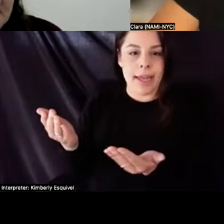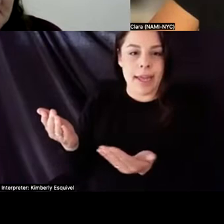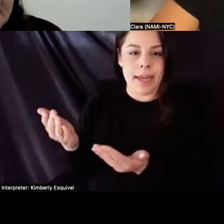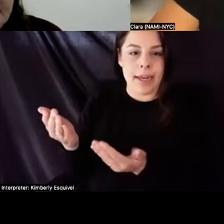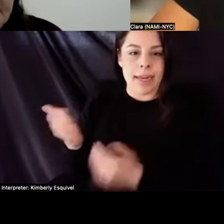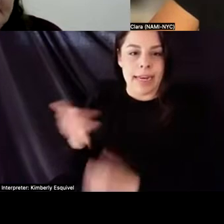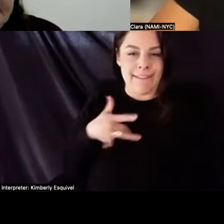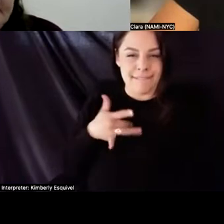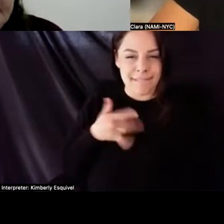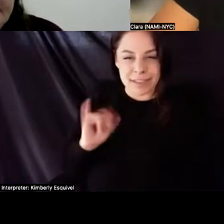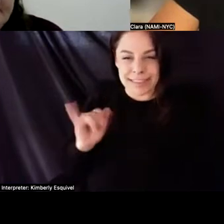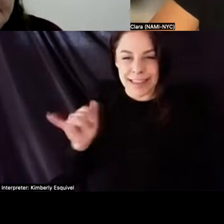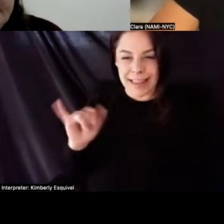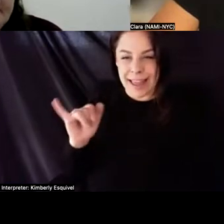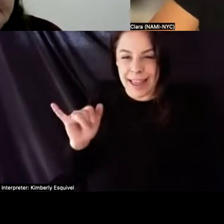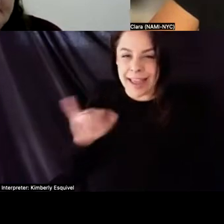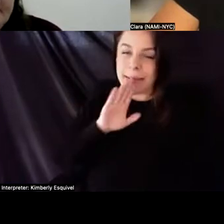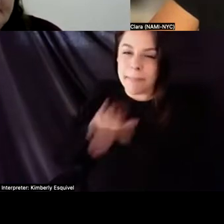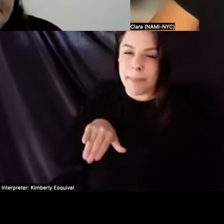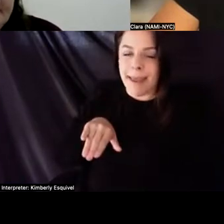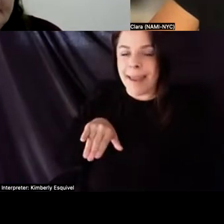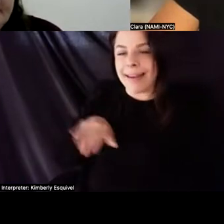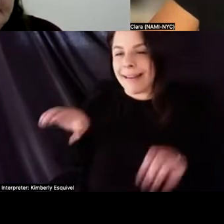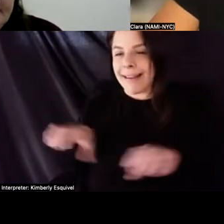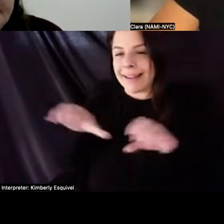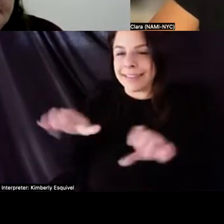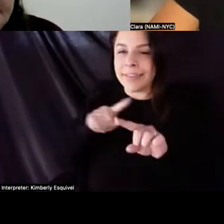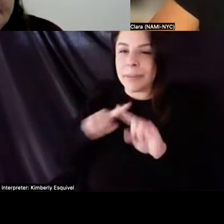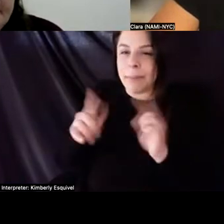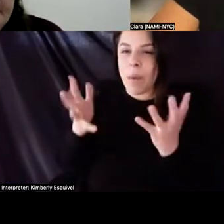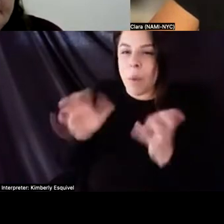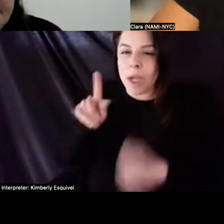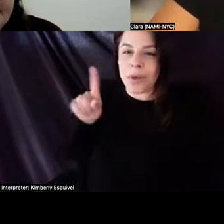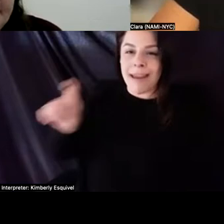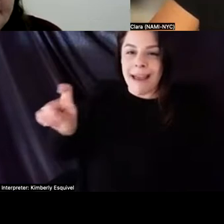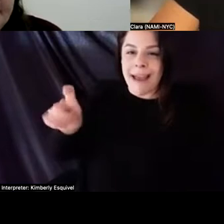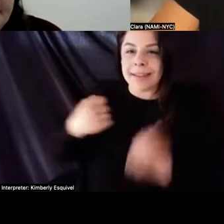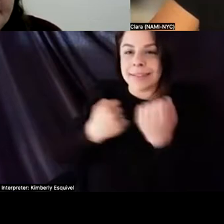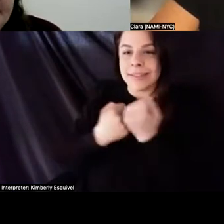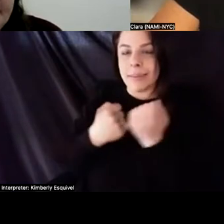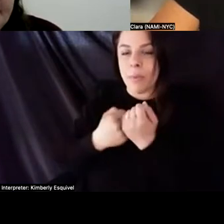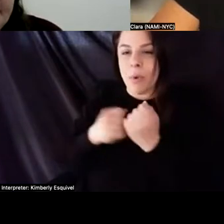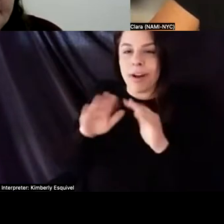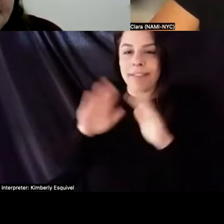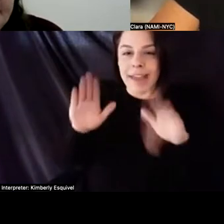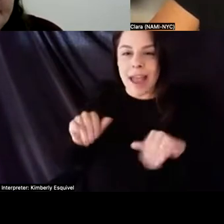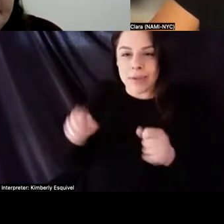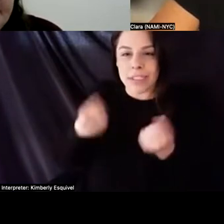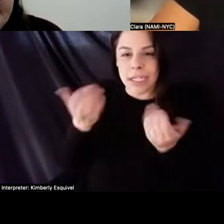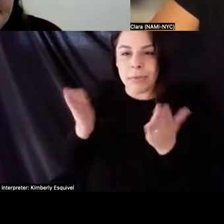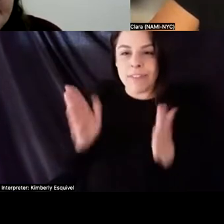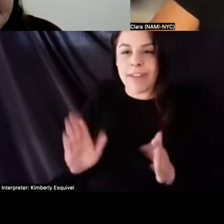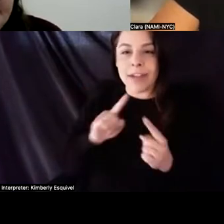feels like a futile exercise that you ask your supportive housing provider to provide a copy of their grievance